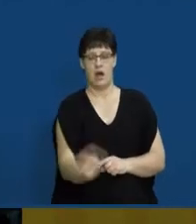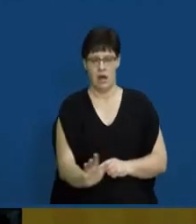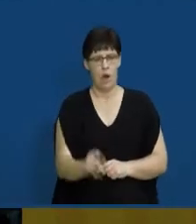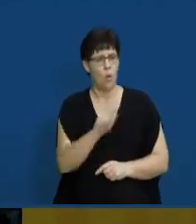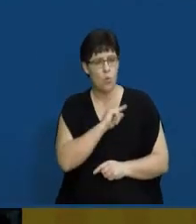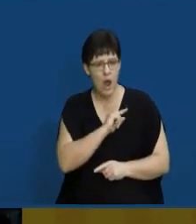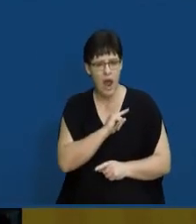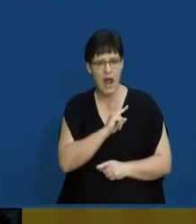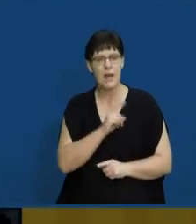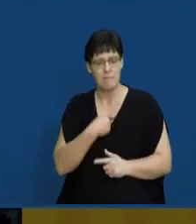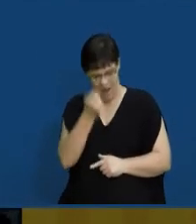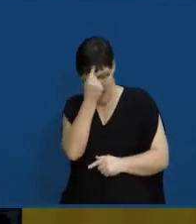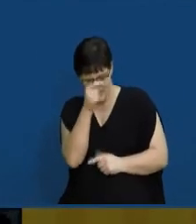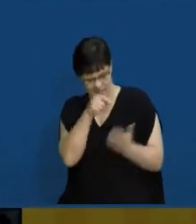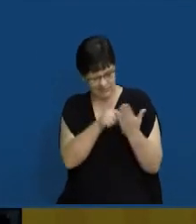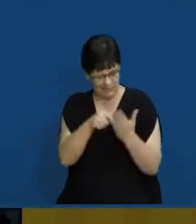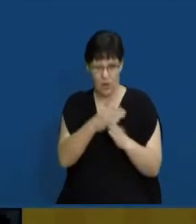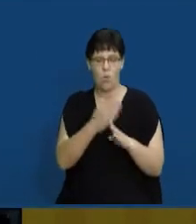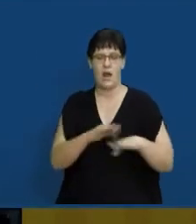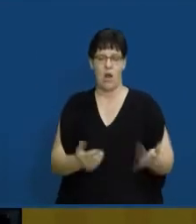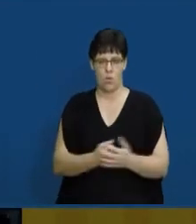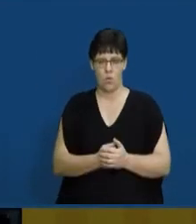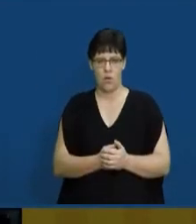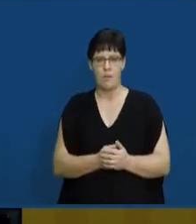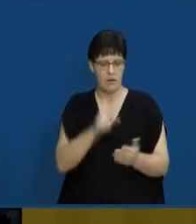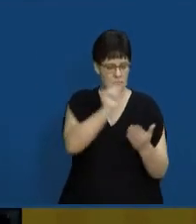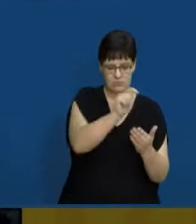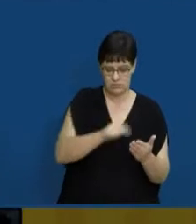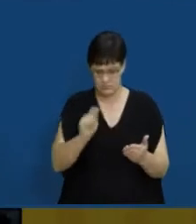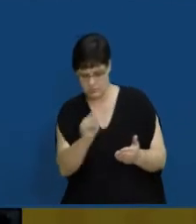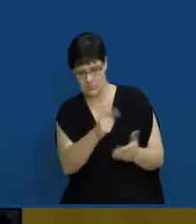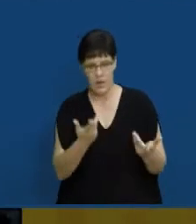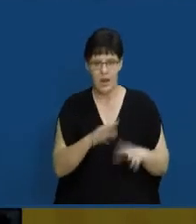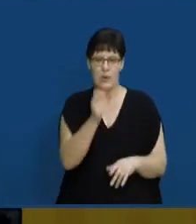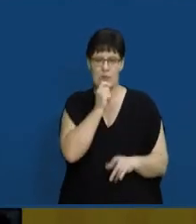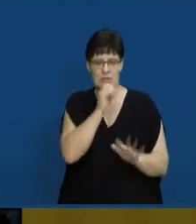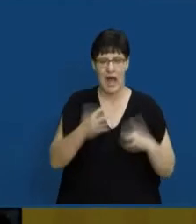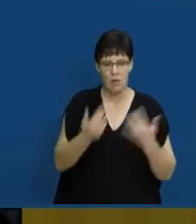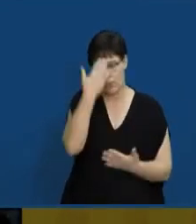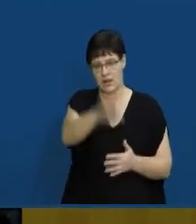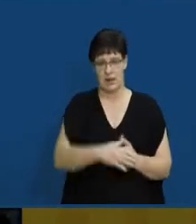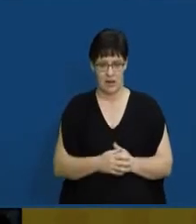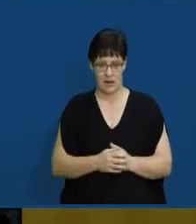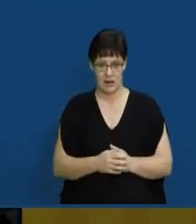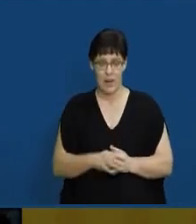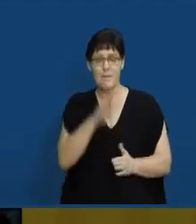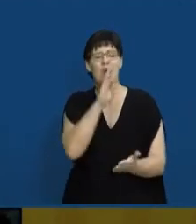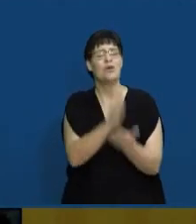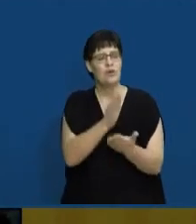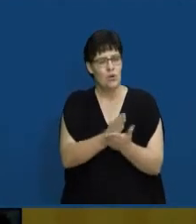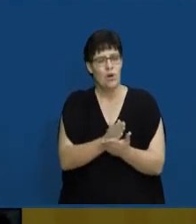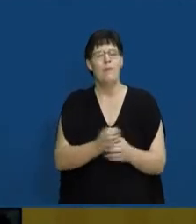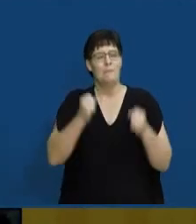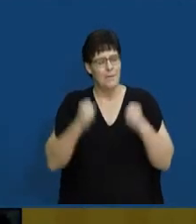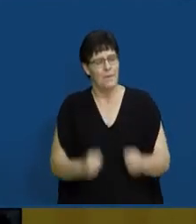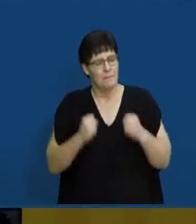build a relationship with the calculator. You know where your digits are. You know how to use it. So please make sure that the